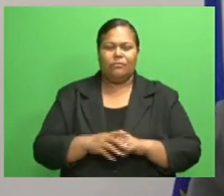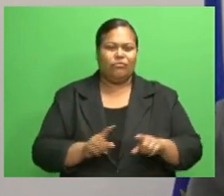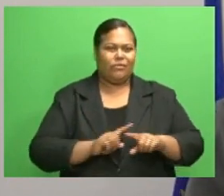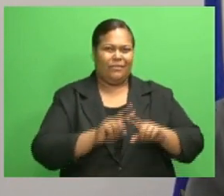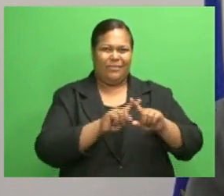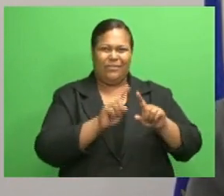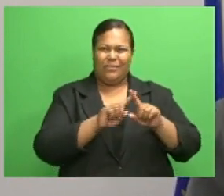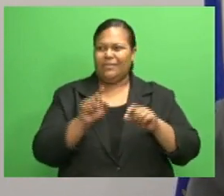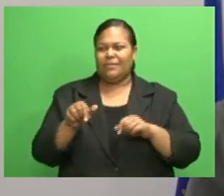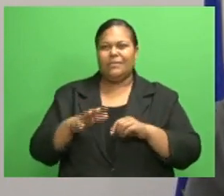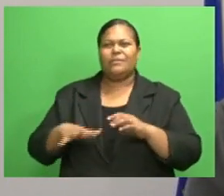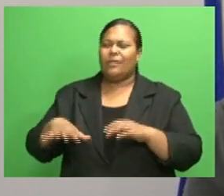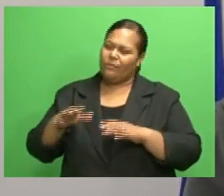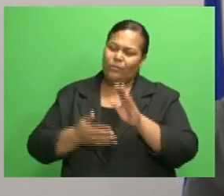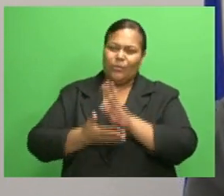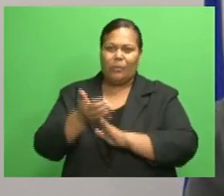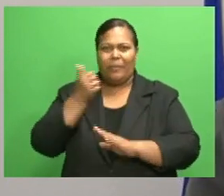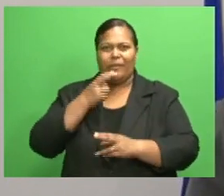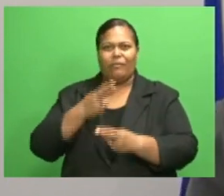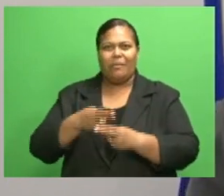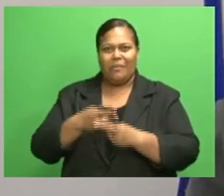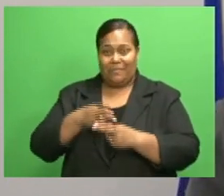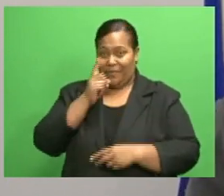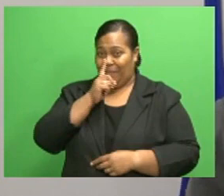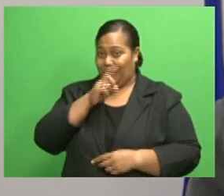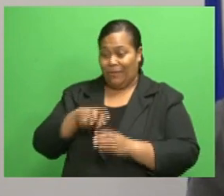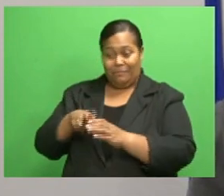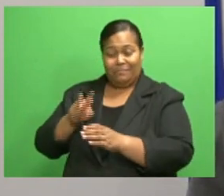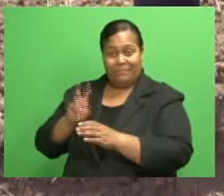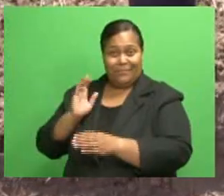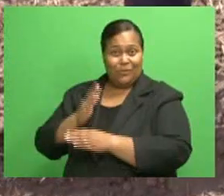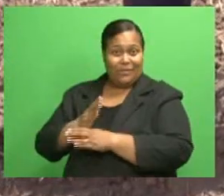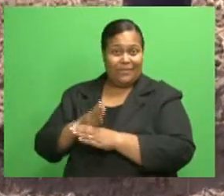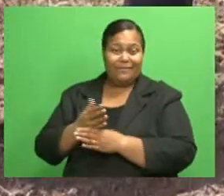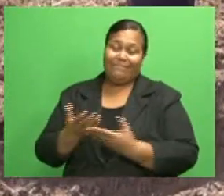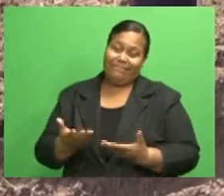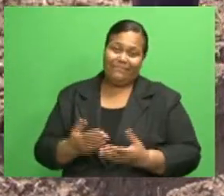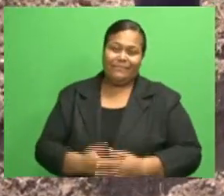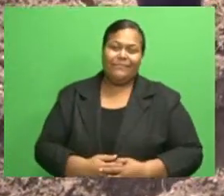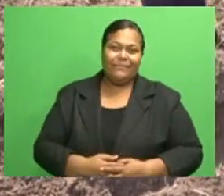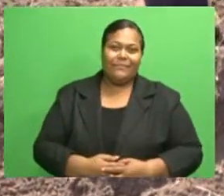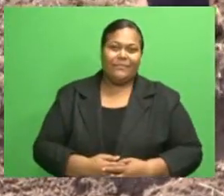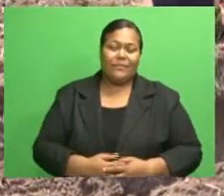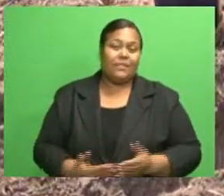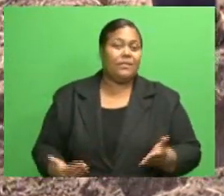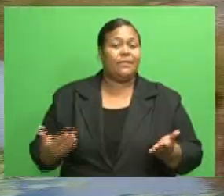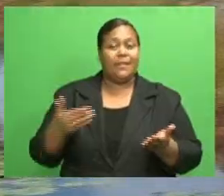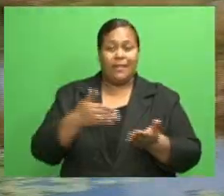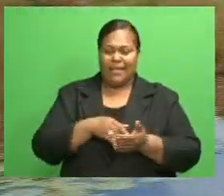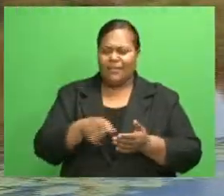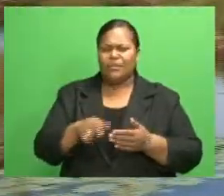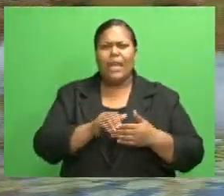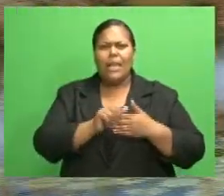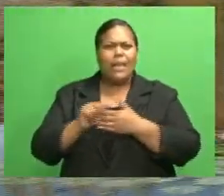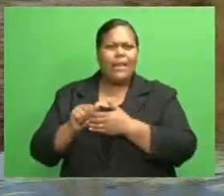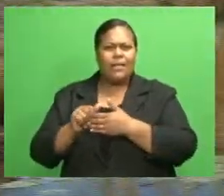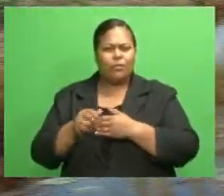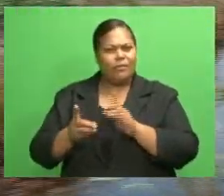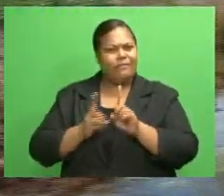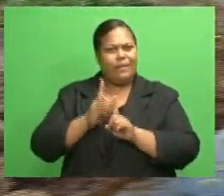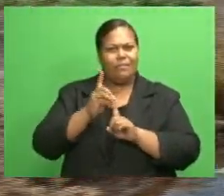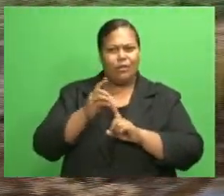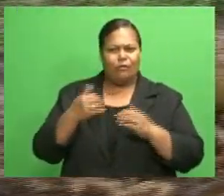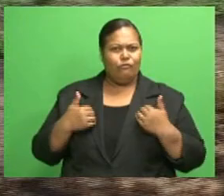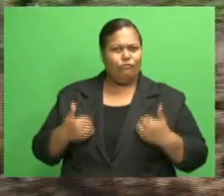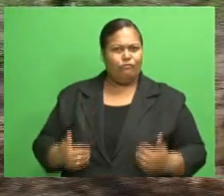people have to go back to the farm, so it's good to support the farming industry. He adds this will lead to the development of a rich, diverse